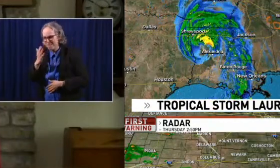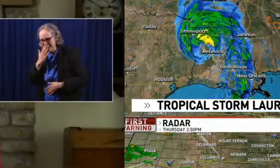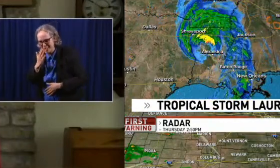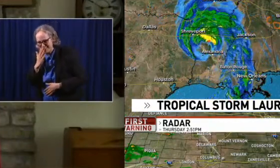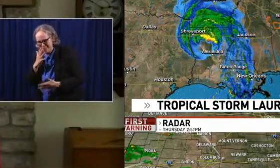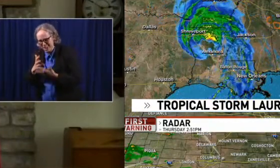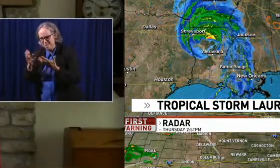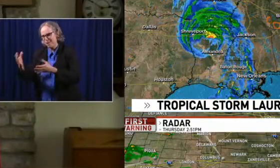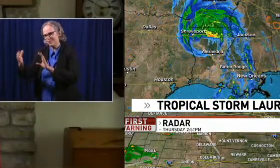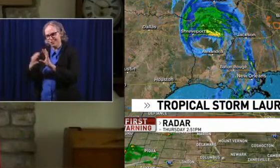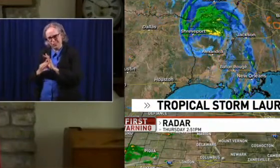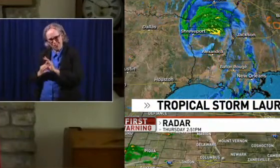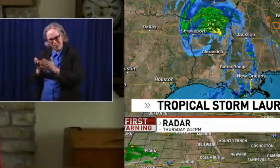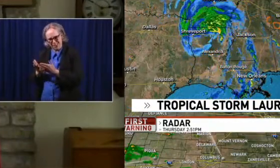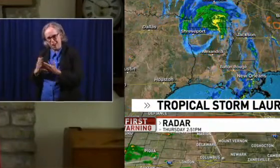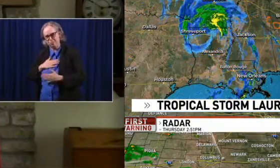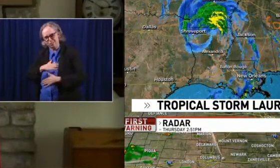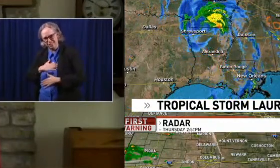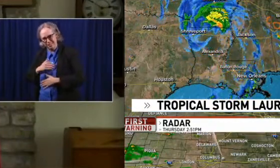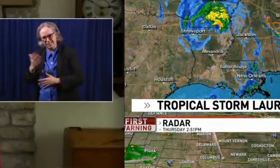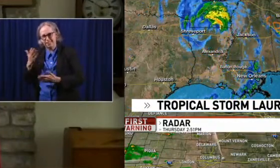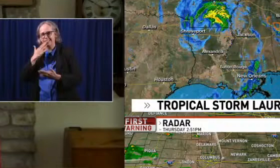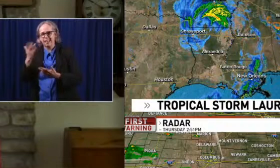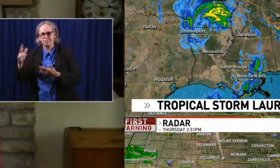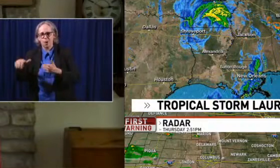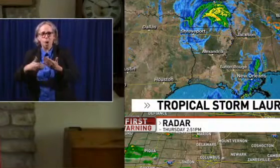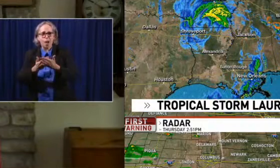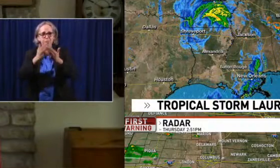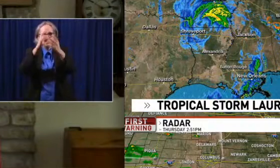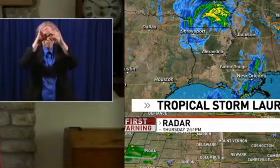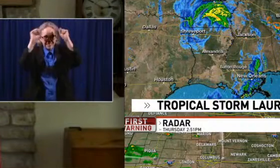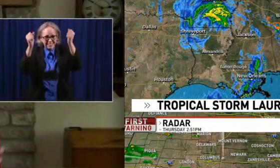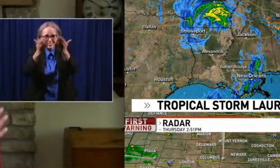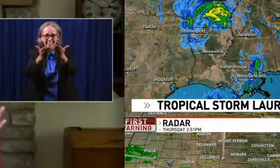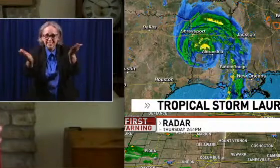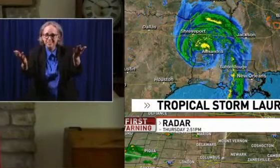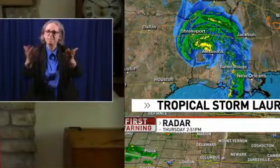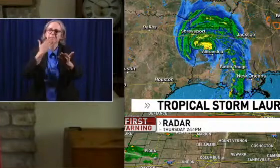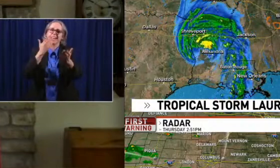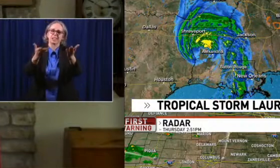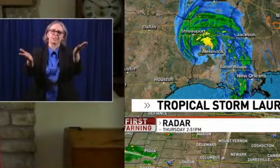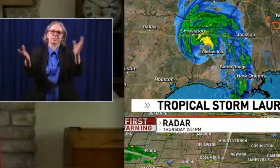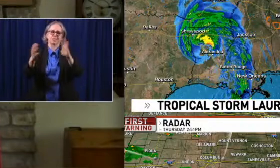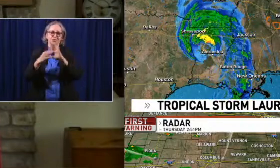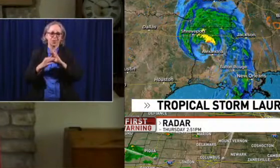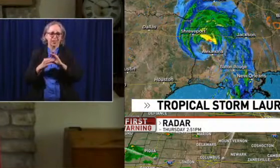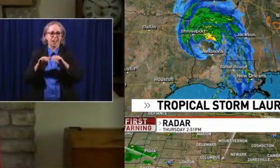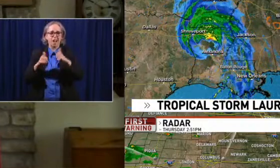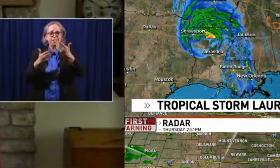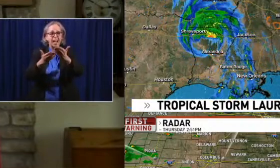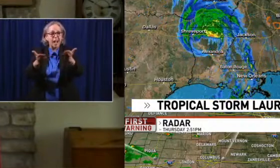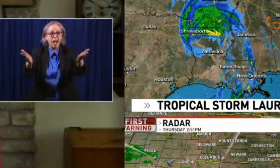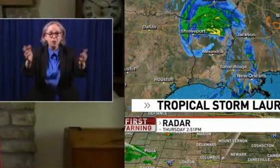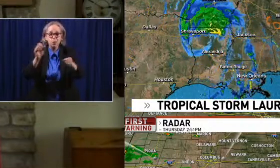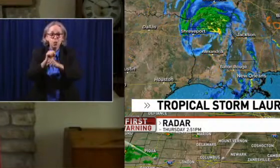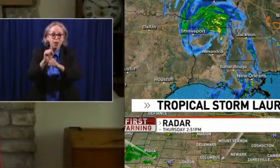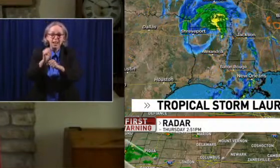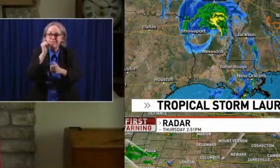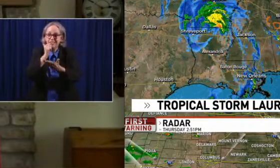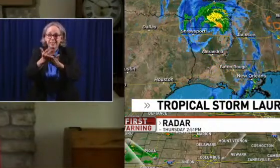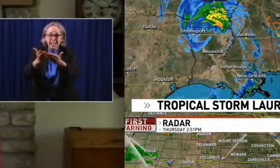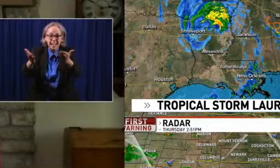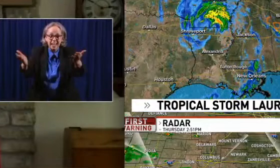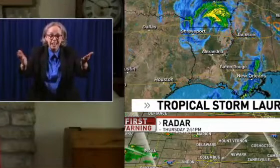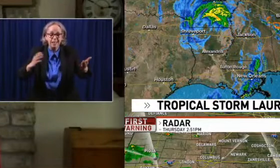We thank all of our presidents who called in, but also the ones who are out there working every single day, and the faculty and the